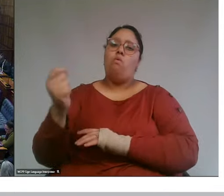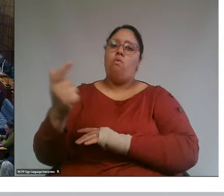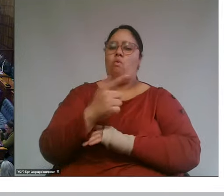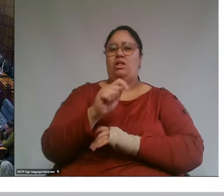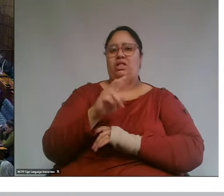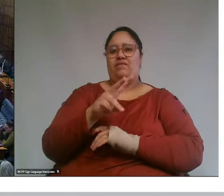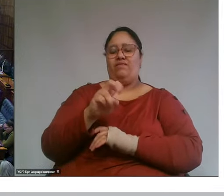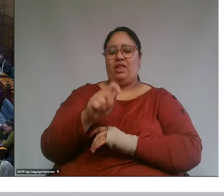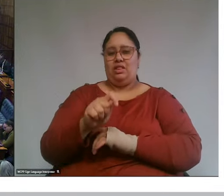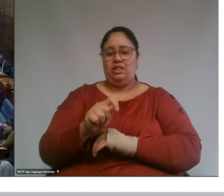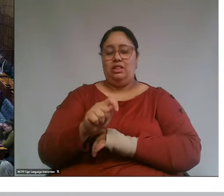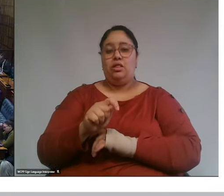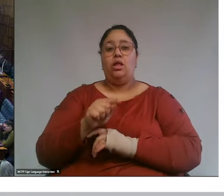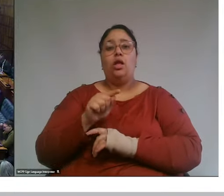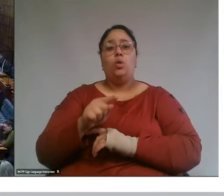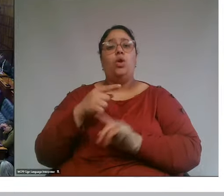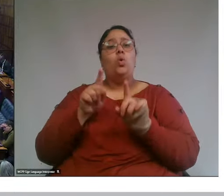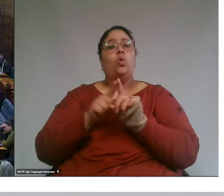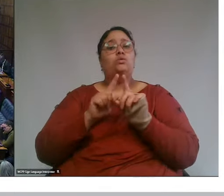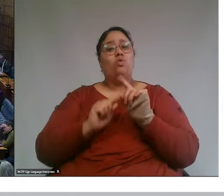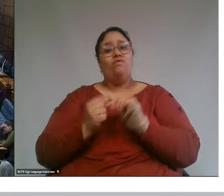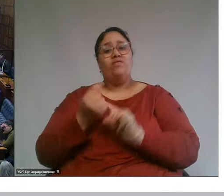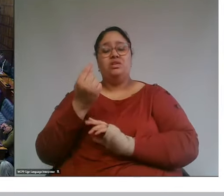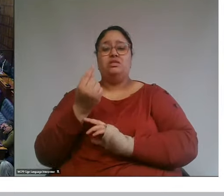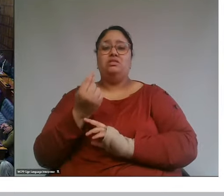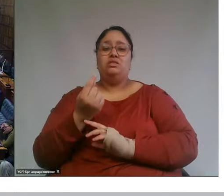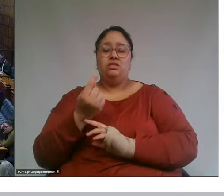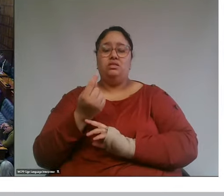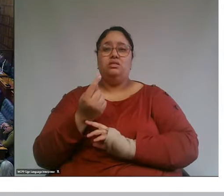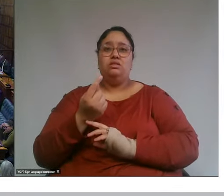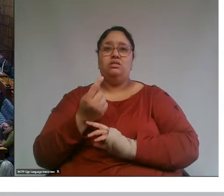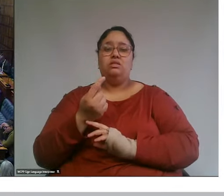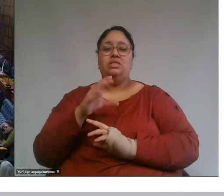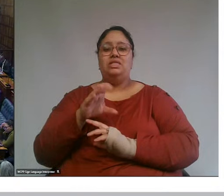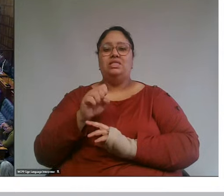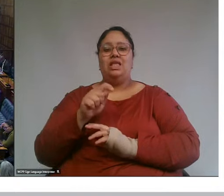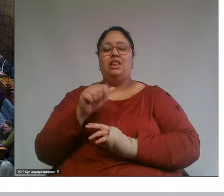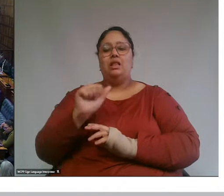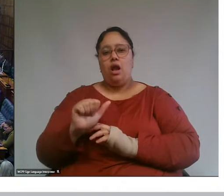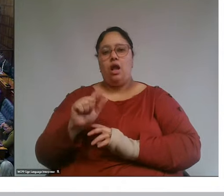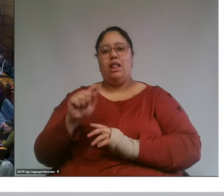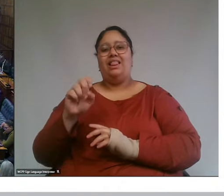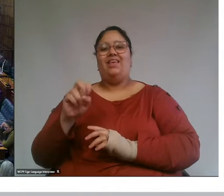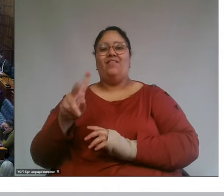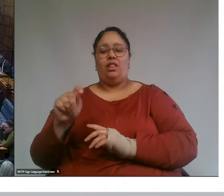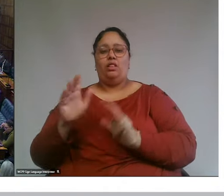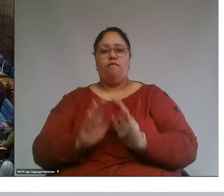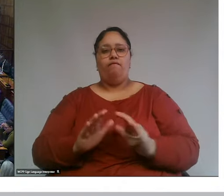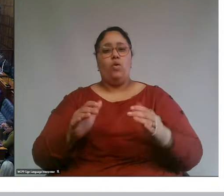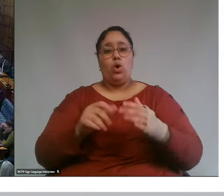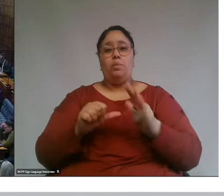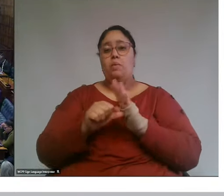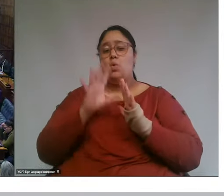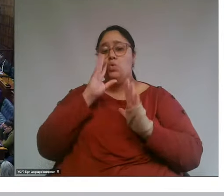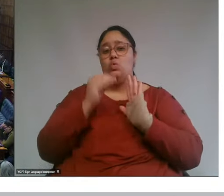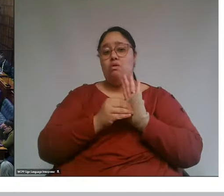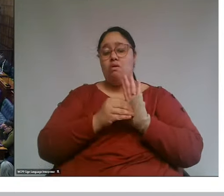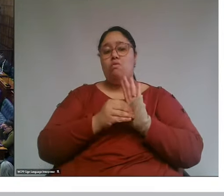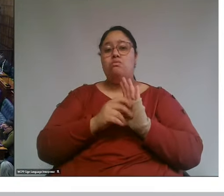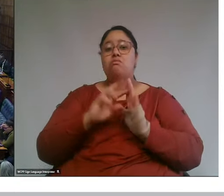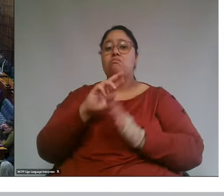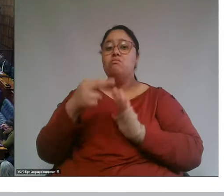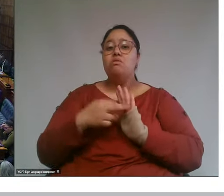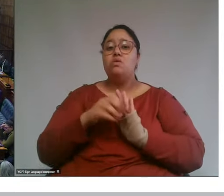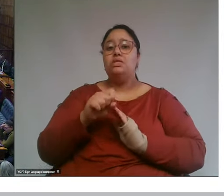TTS um and we're also the first um ca t forums now it's important to note the the role that the